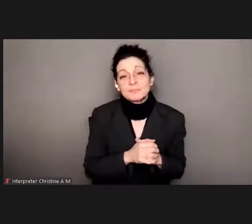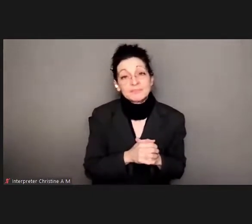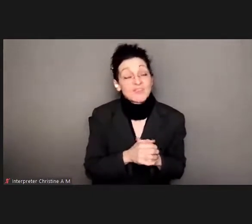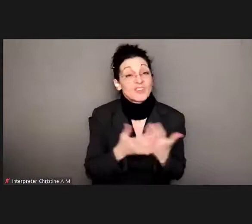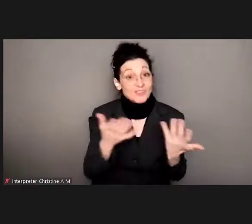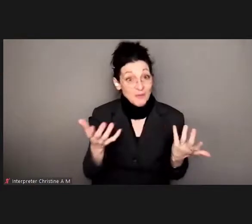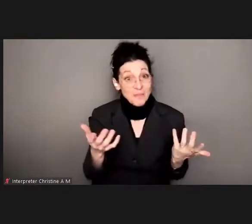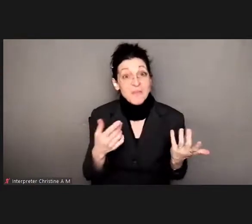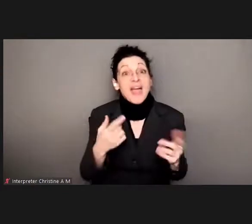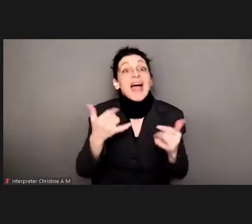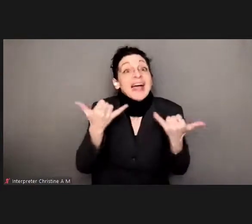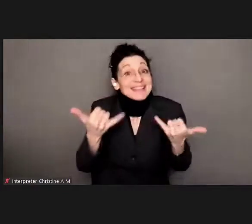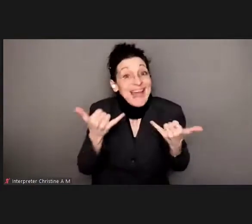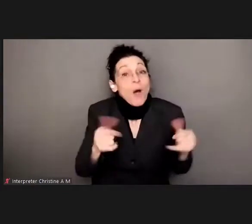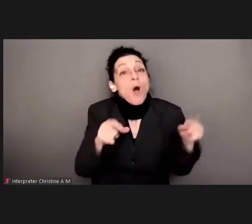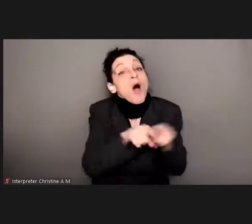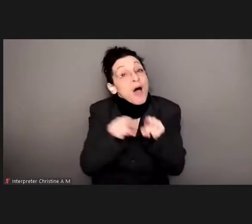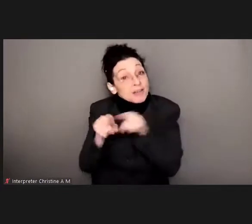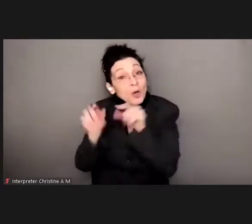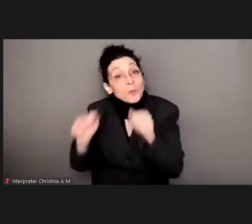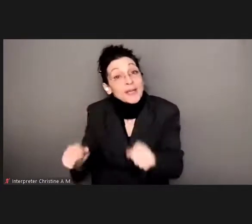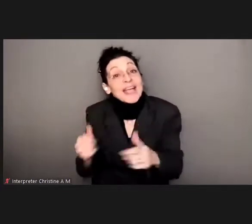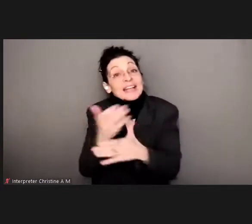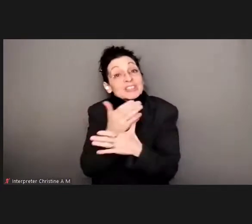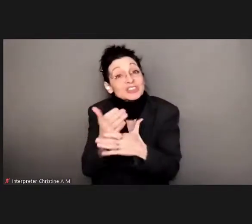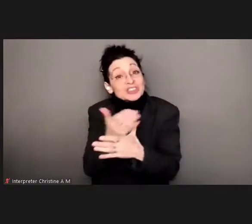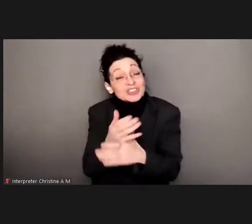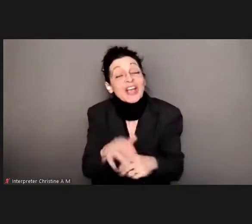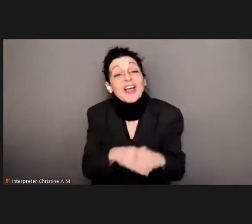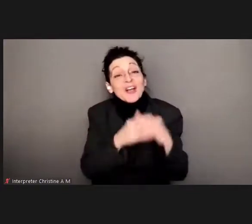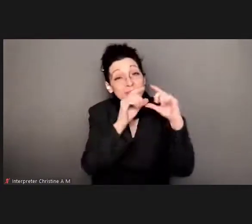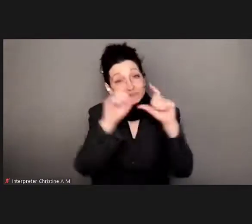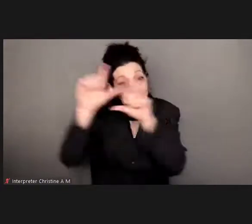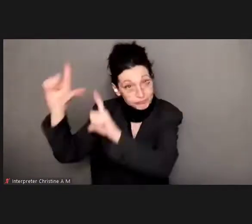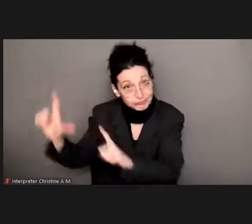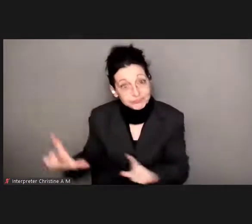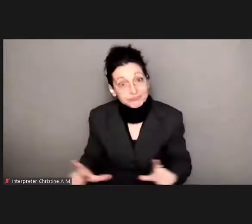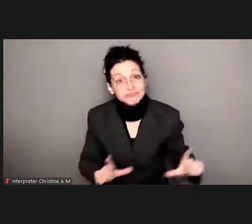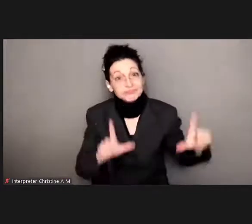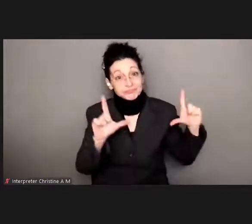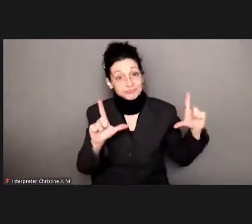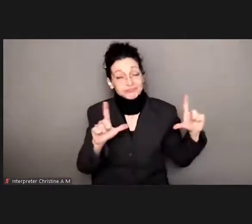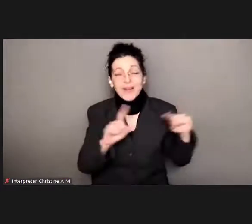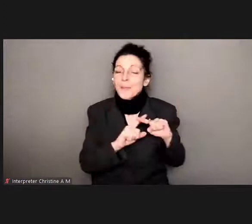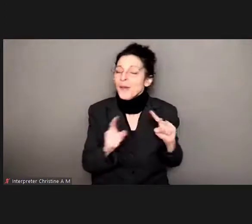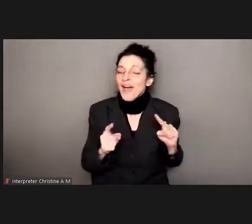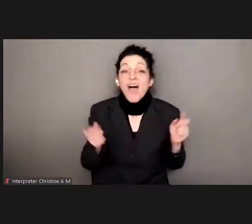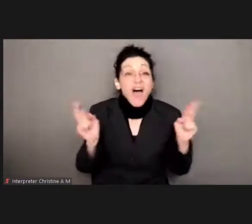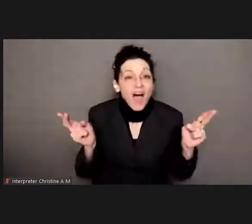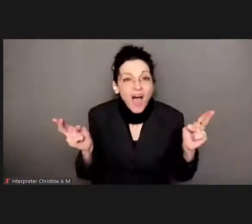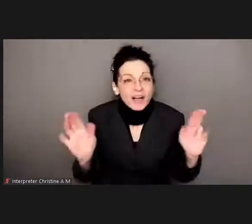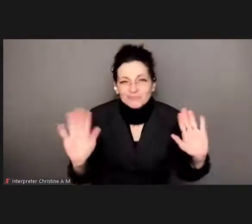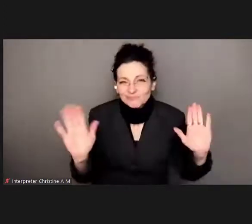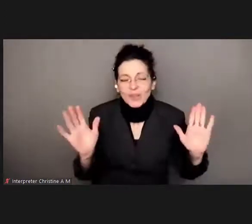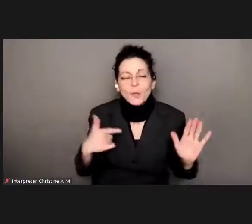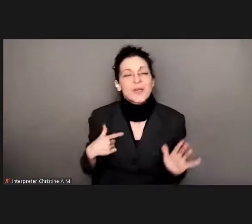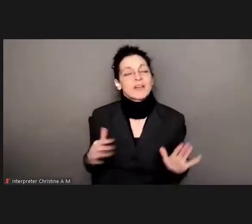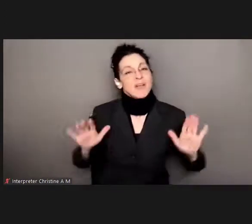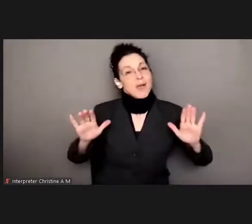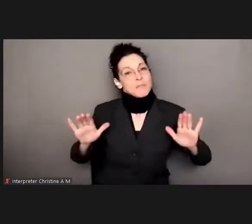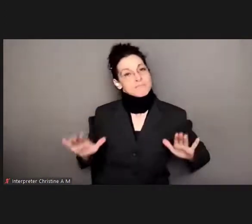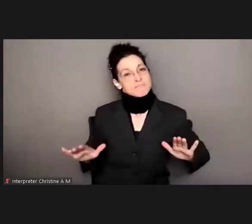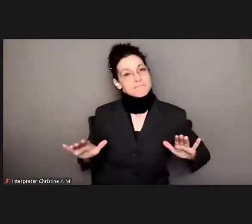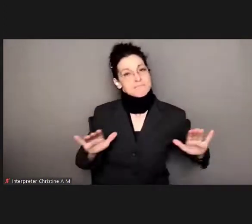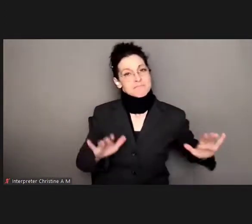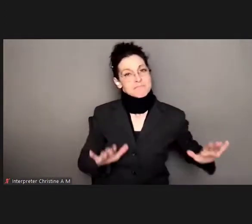then we'll take another gentle pause to make sure that we have everybody spotlighted